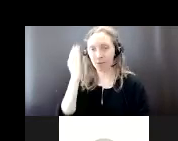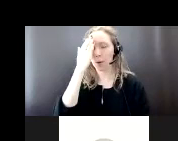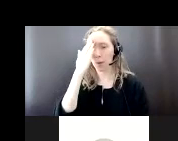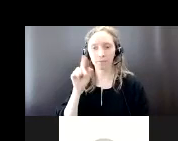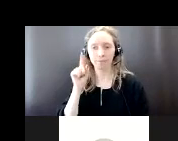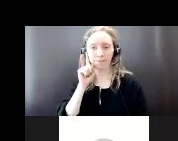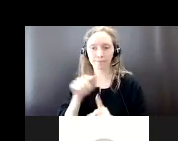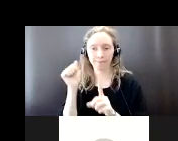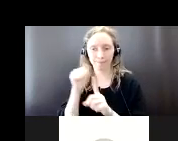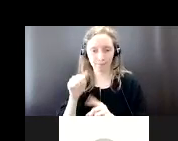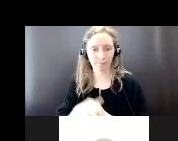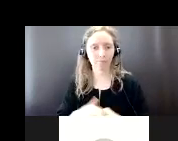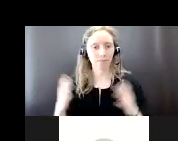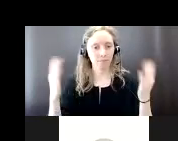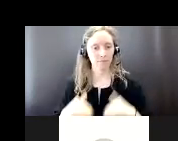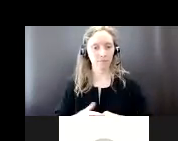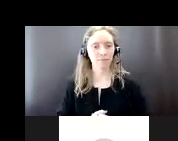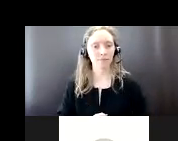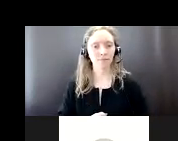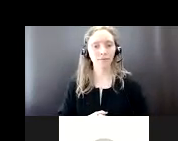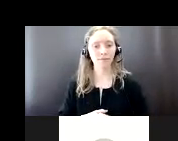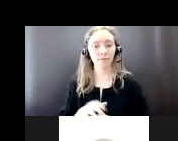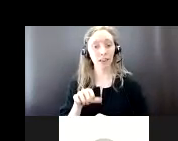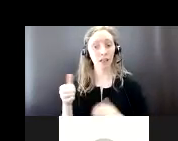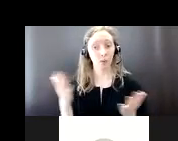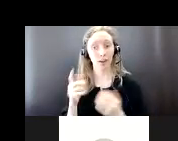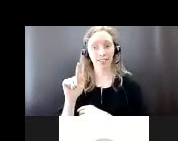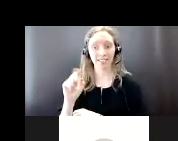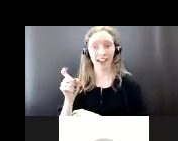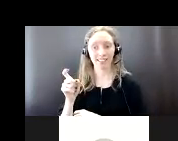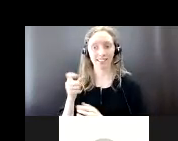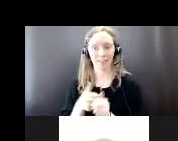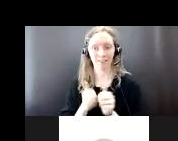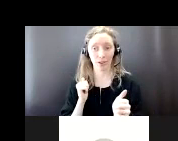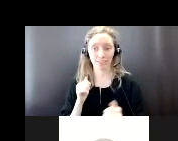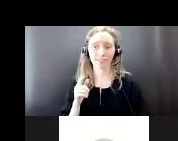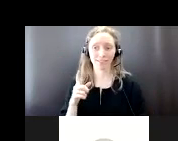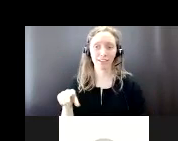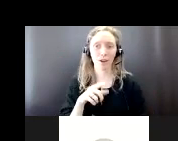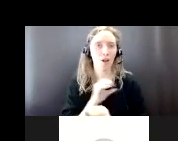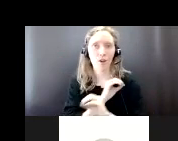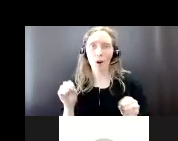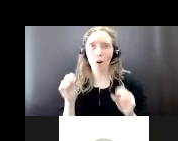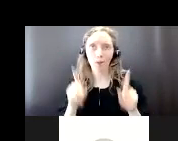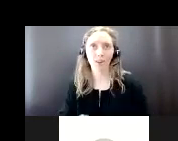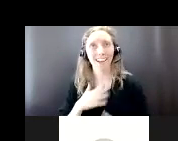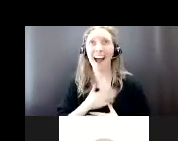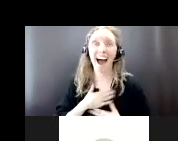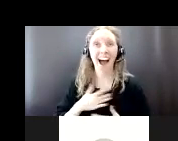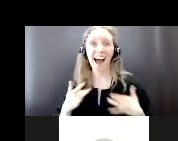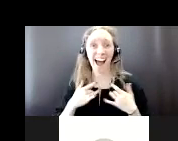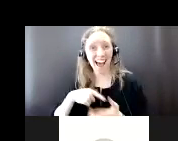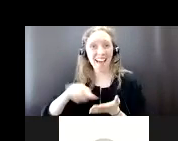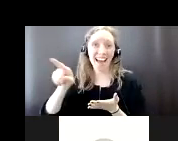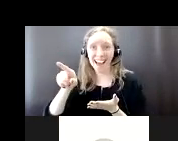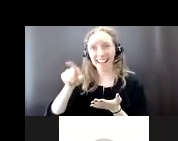And there are programs and plans out there that can help us minimize the amount of taxes we pay, that can help us be more tax efficient. But there